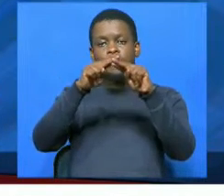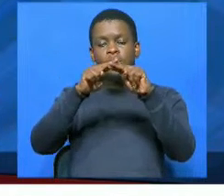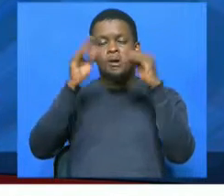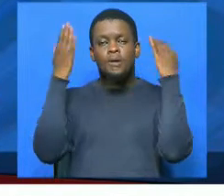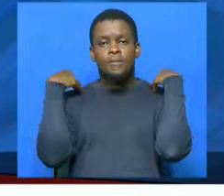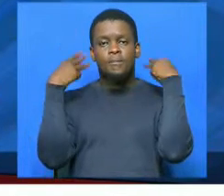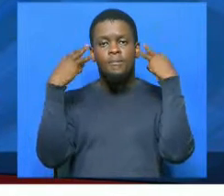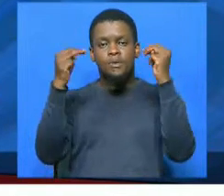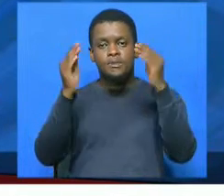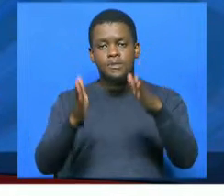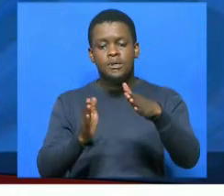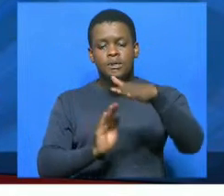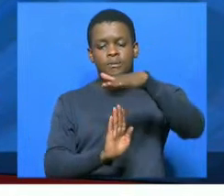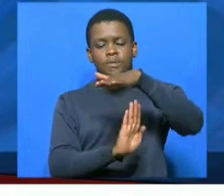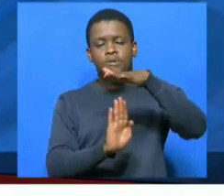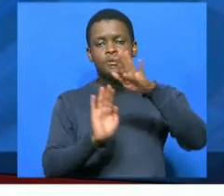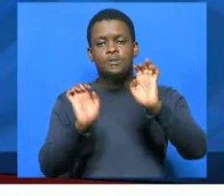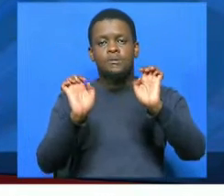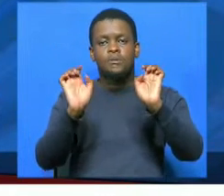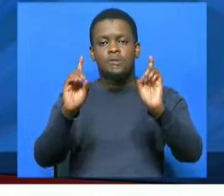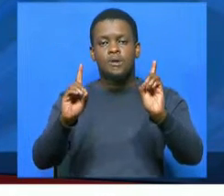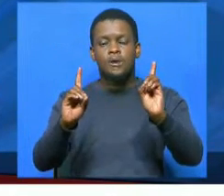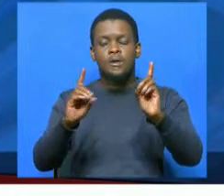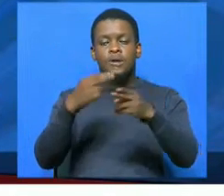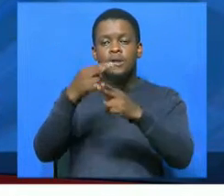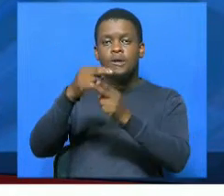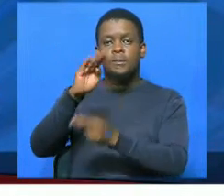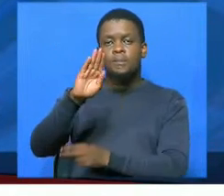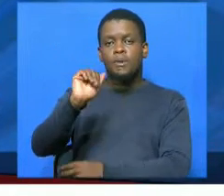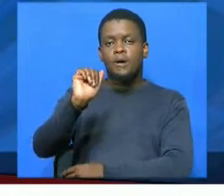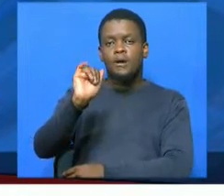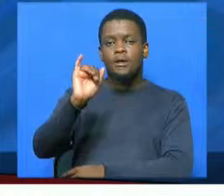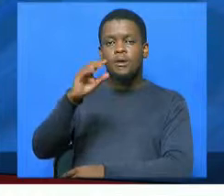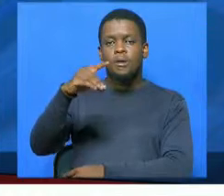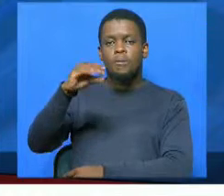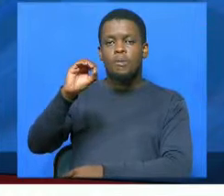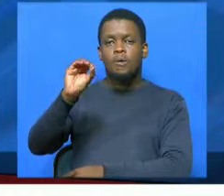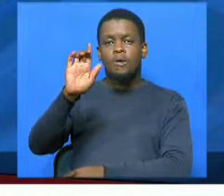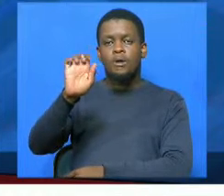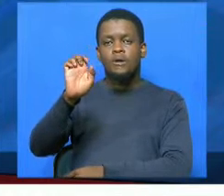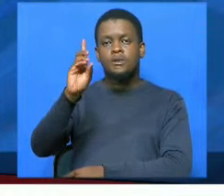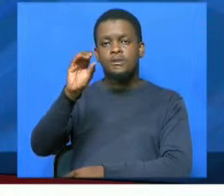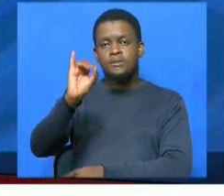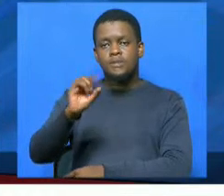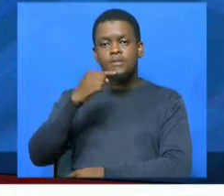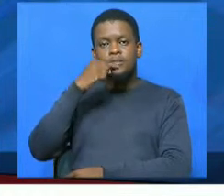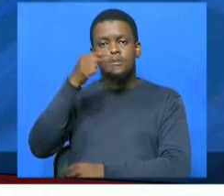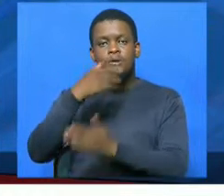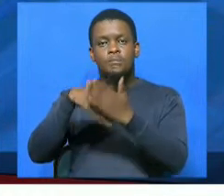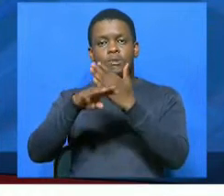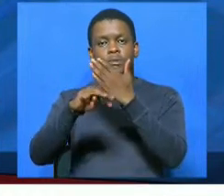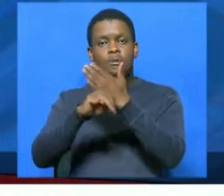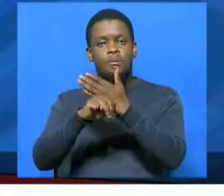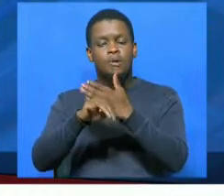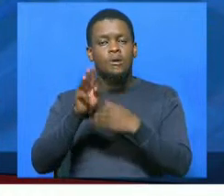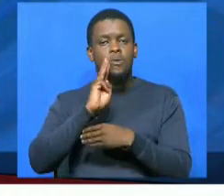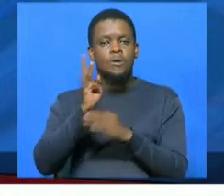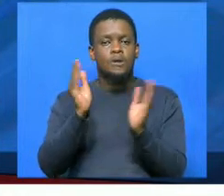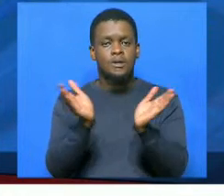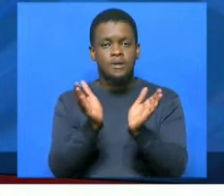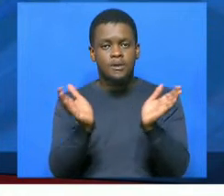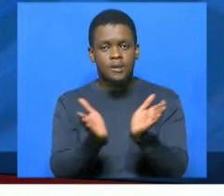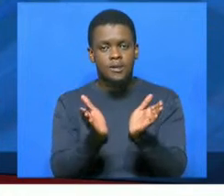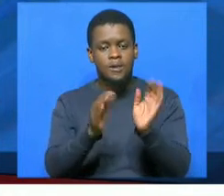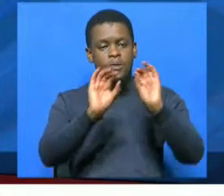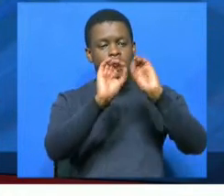Basic Education, Dr. Kekhonne Baipoledi, said he hopes the initiative will encourage other organizations to lend a helping